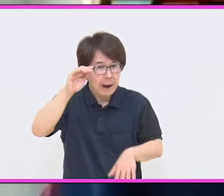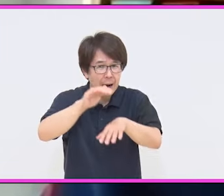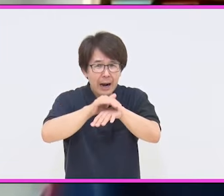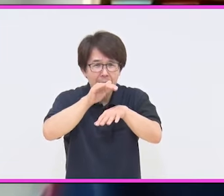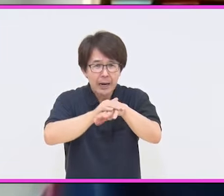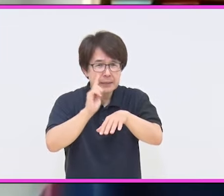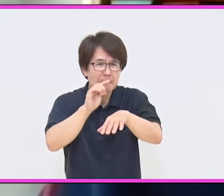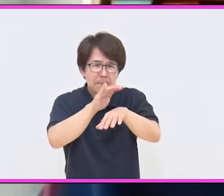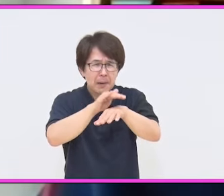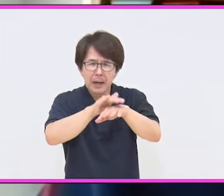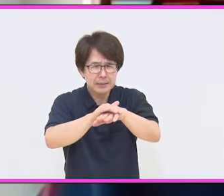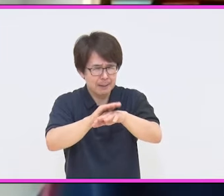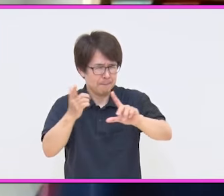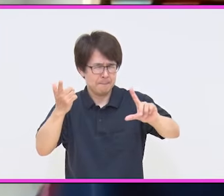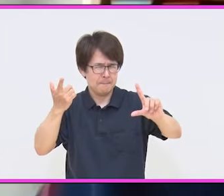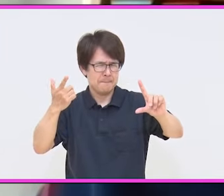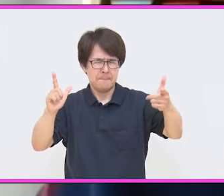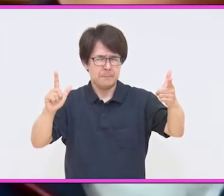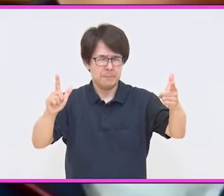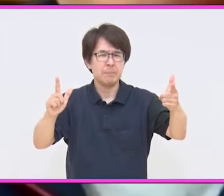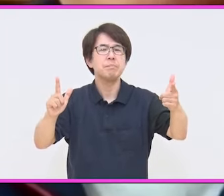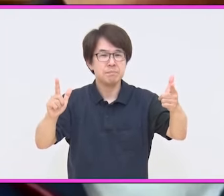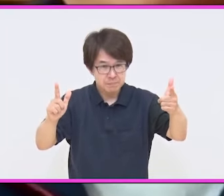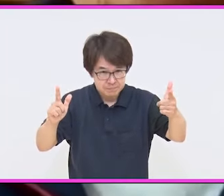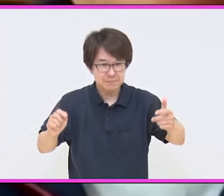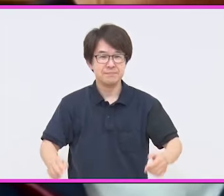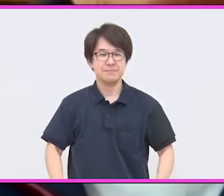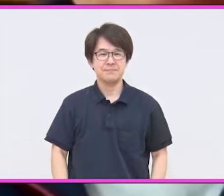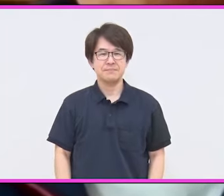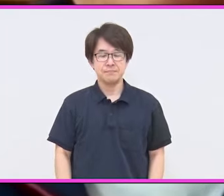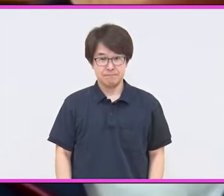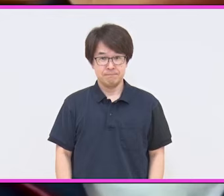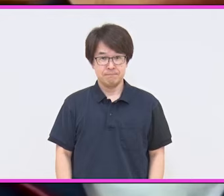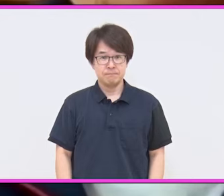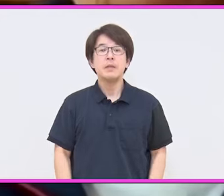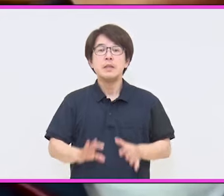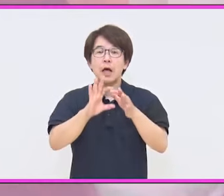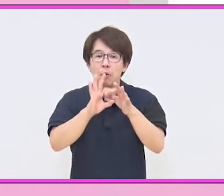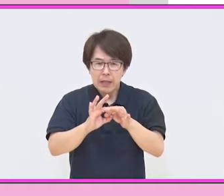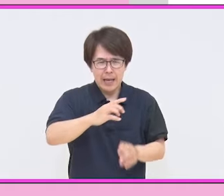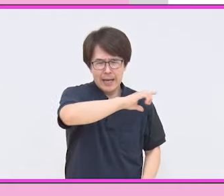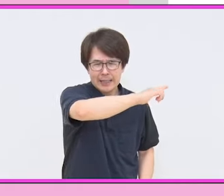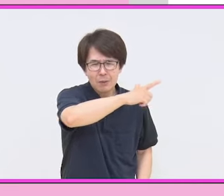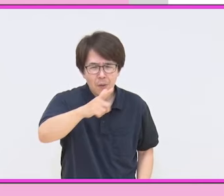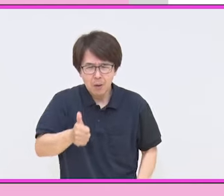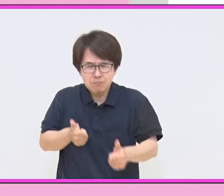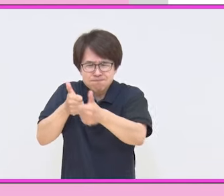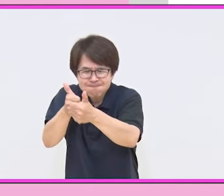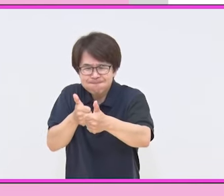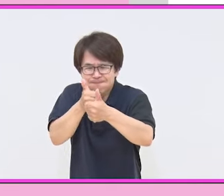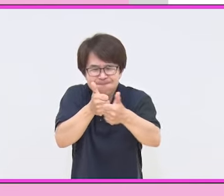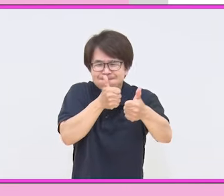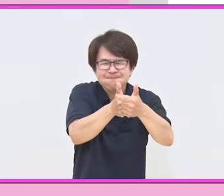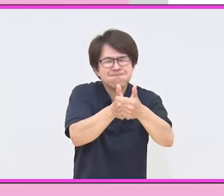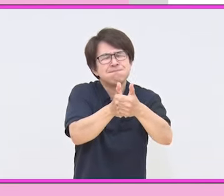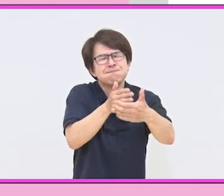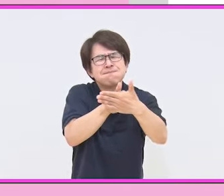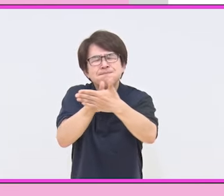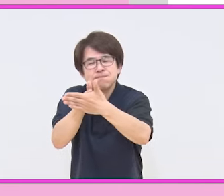were very different, and it was much more difficult to do things. Public transport was